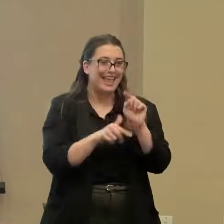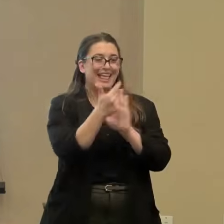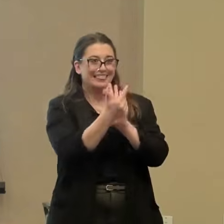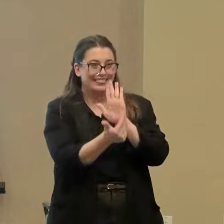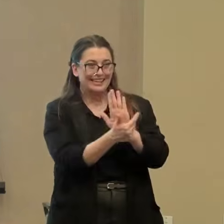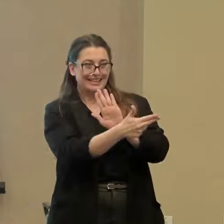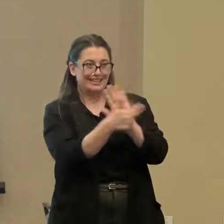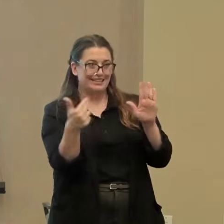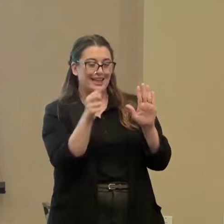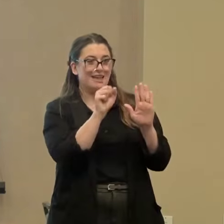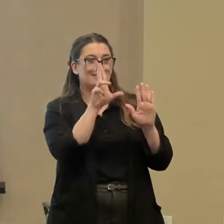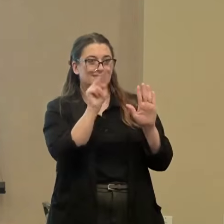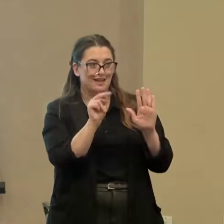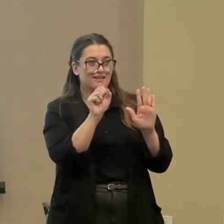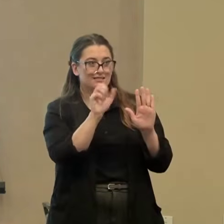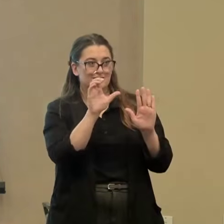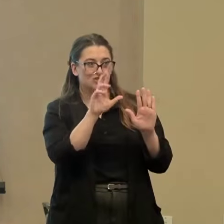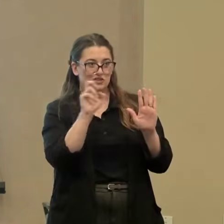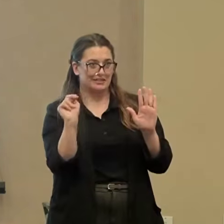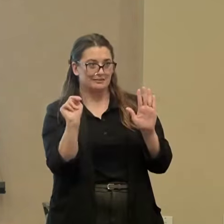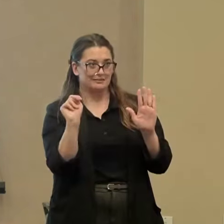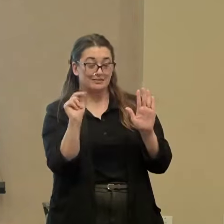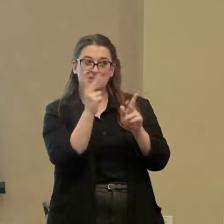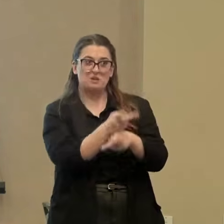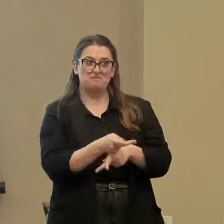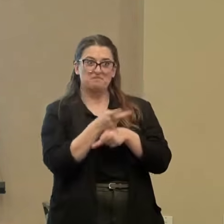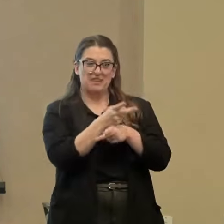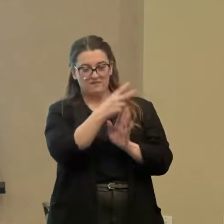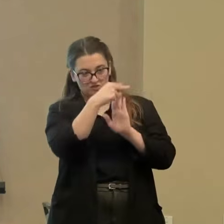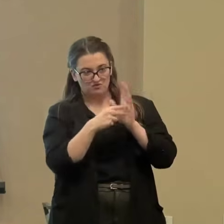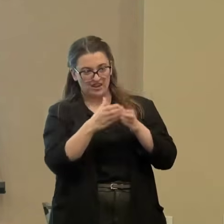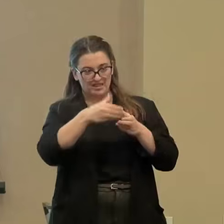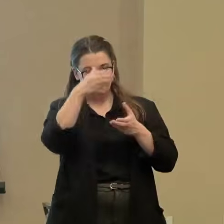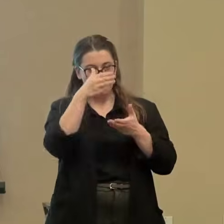as a sunscreen. So do be on the lookout for that marketing ploy.